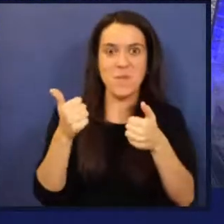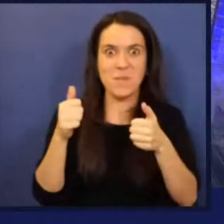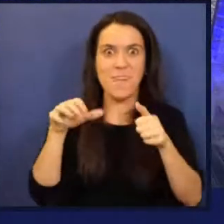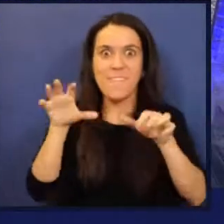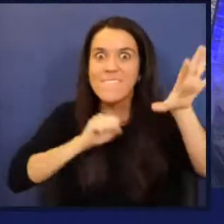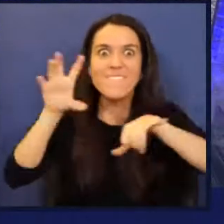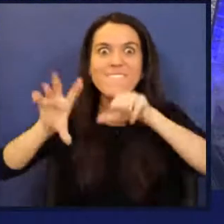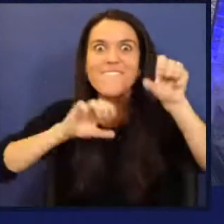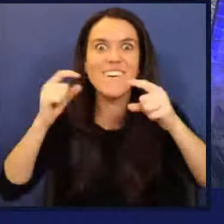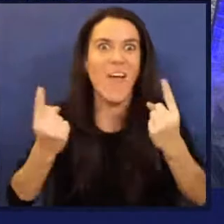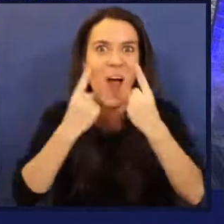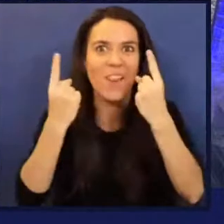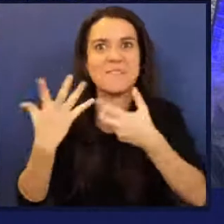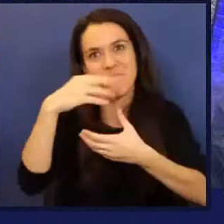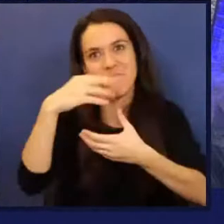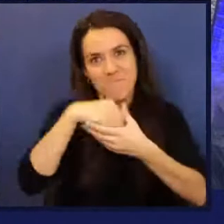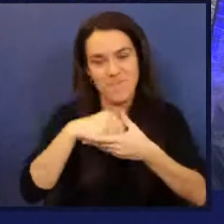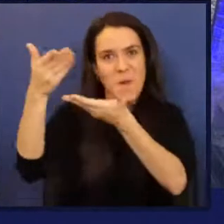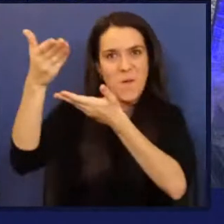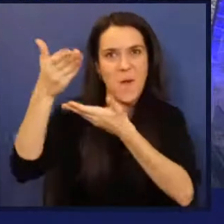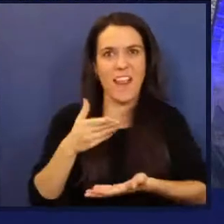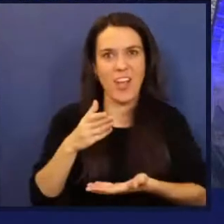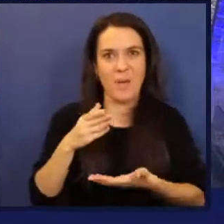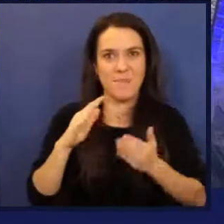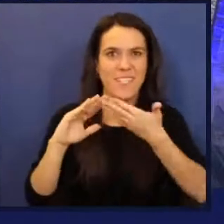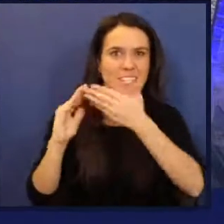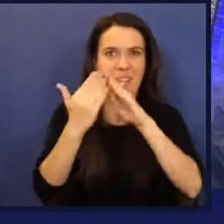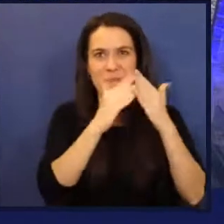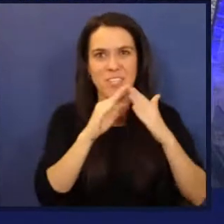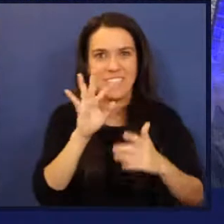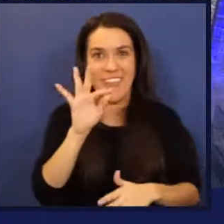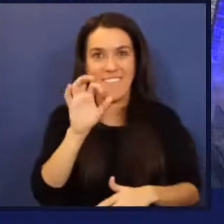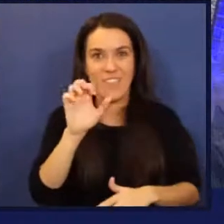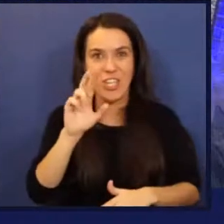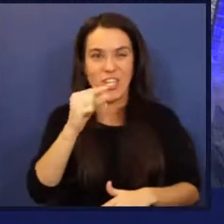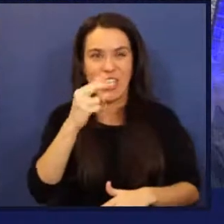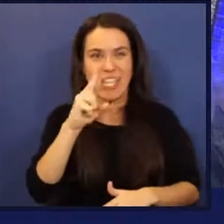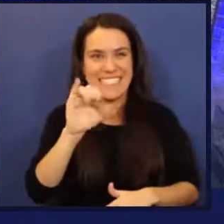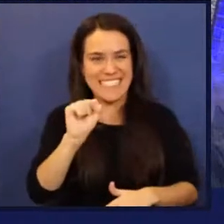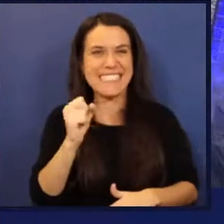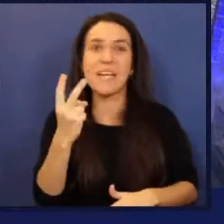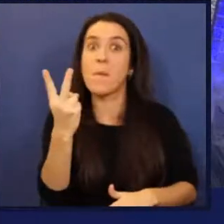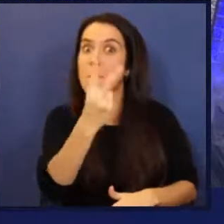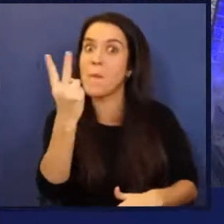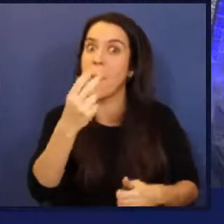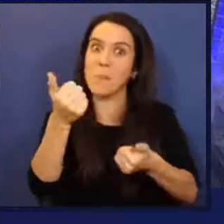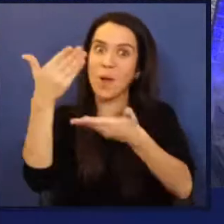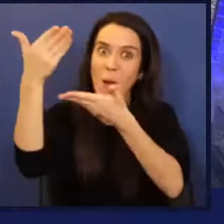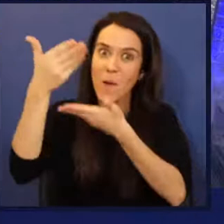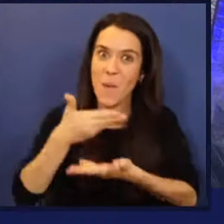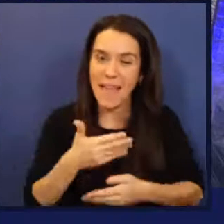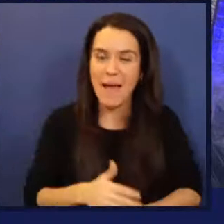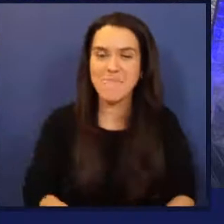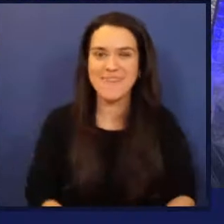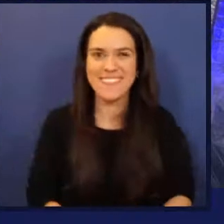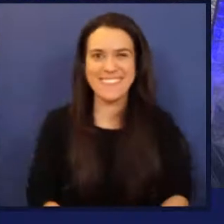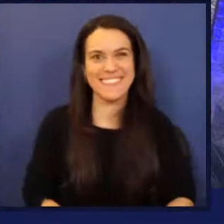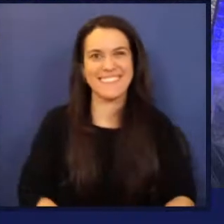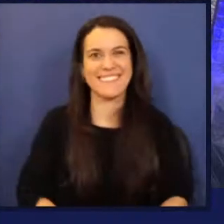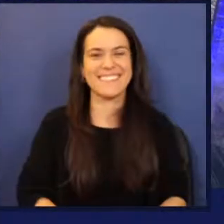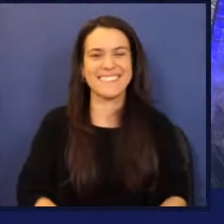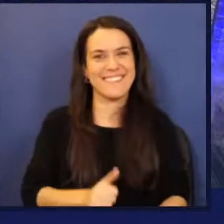him into the community, and I look forward to hearing more from both of you. So welcome. Cool. Thanks, great to be